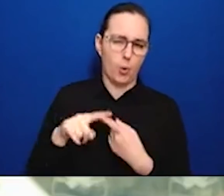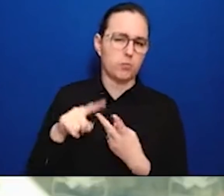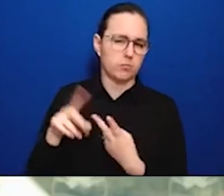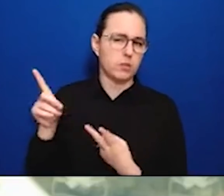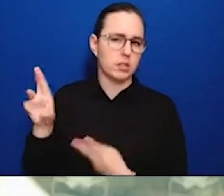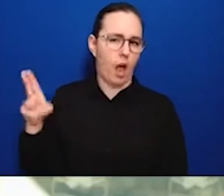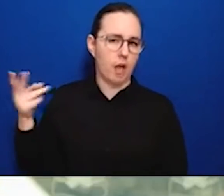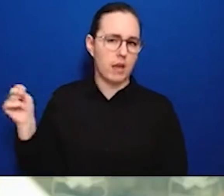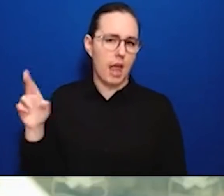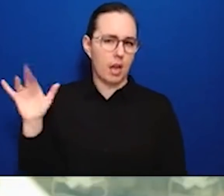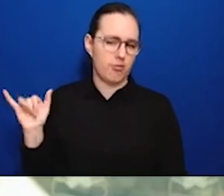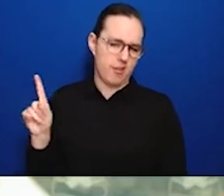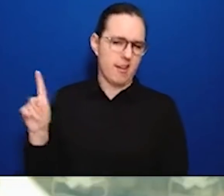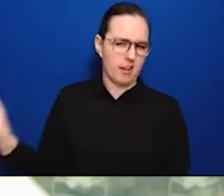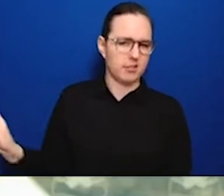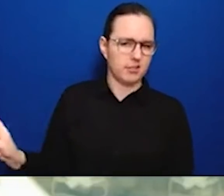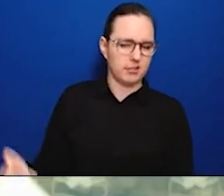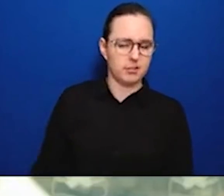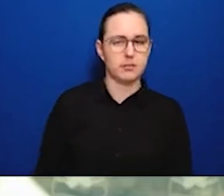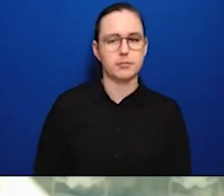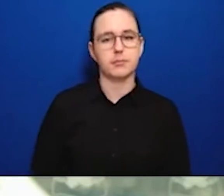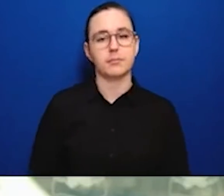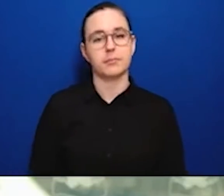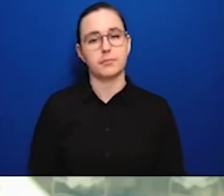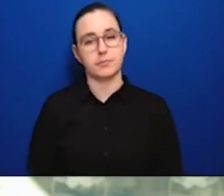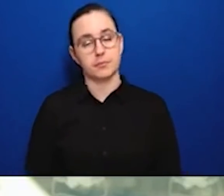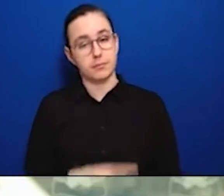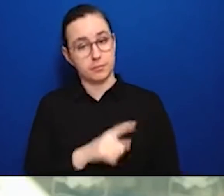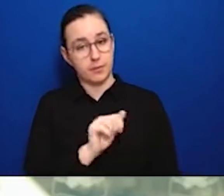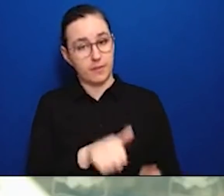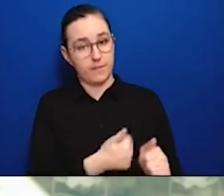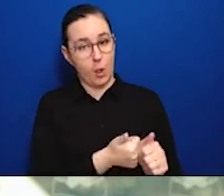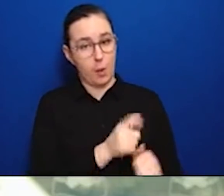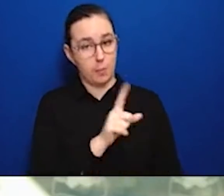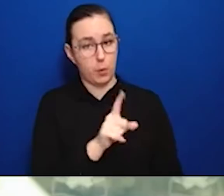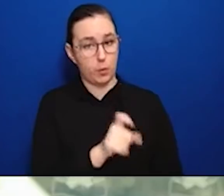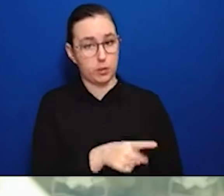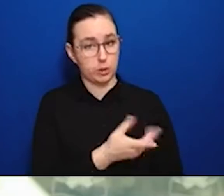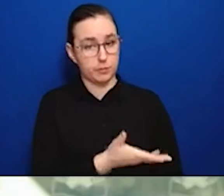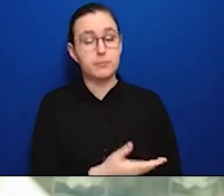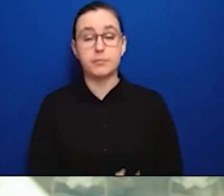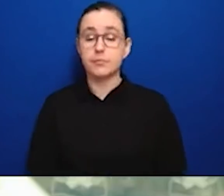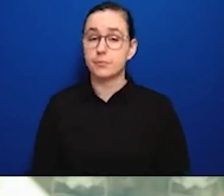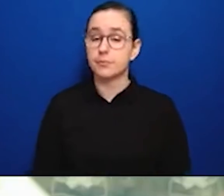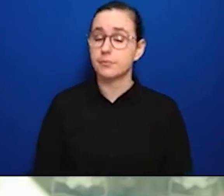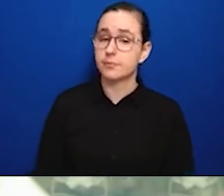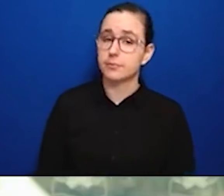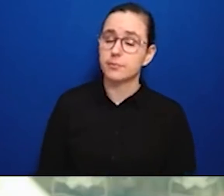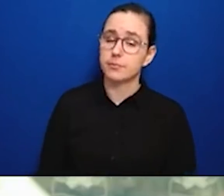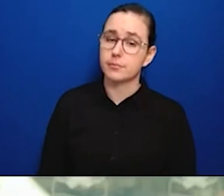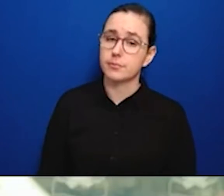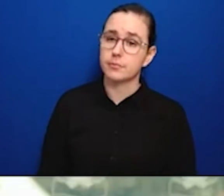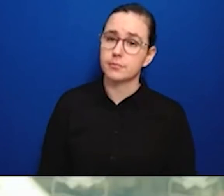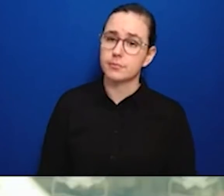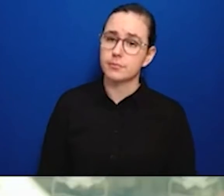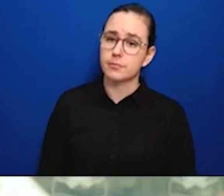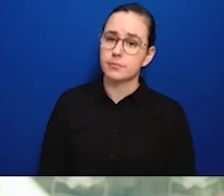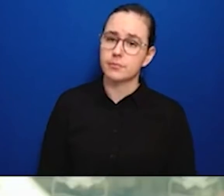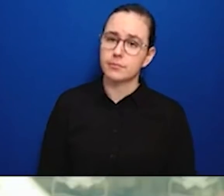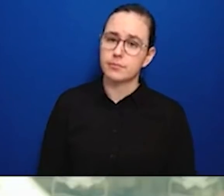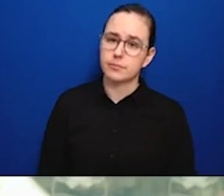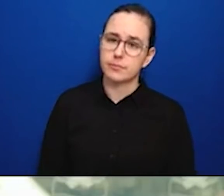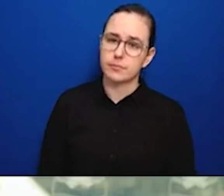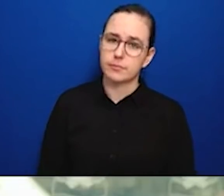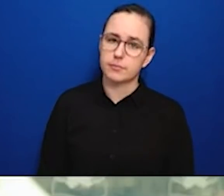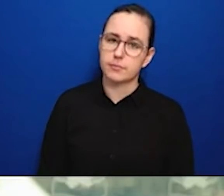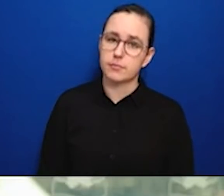Yes, and it's another one for Minister Callan. Businesses we've talked to say they need relief